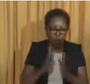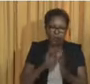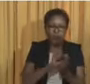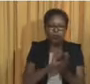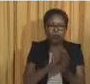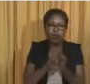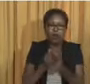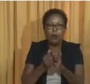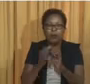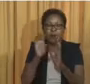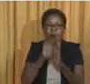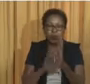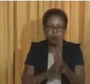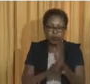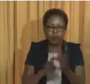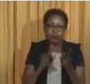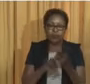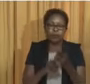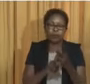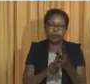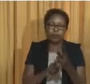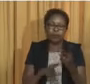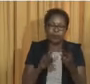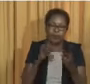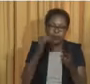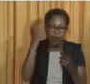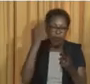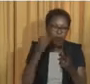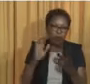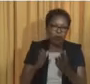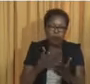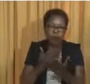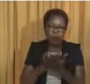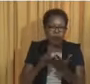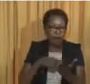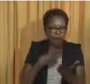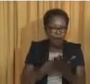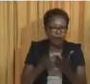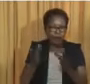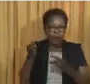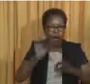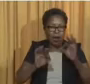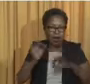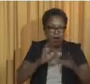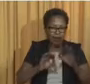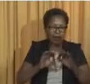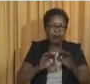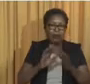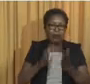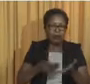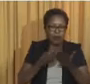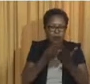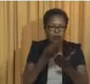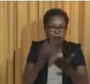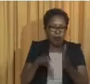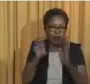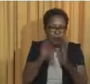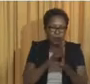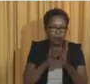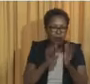Constitution. Number two, the Court of Appeal failed to analyze the provisions of Chapter 16 and to arrive to its